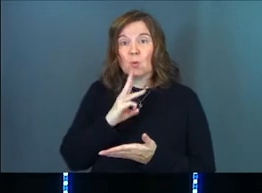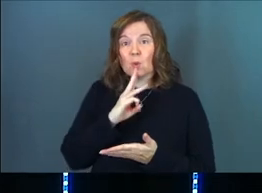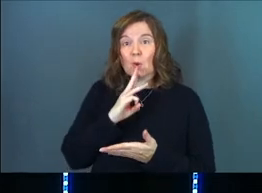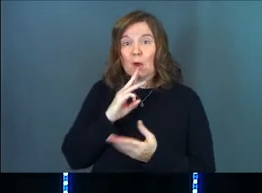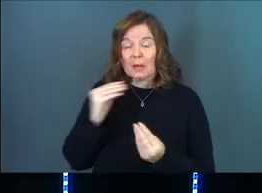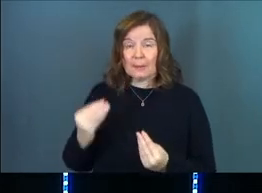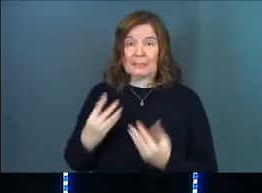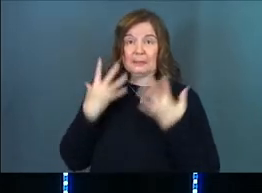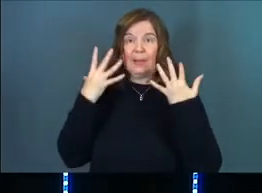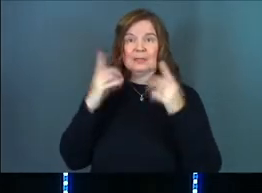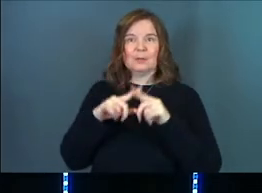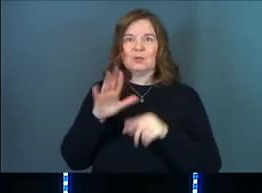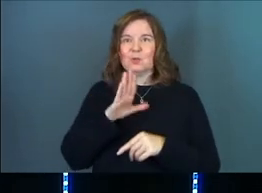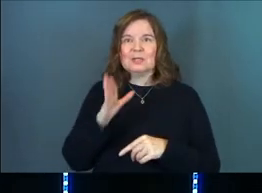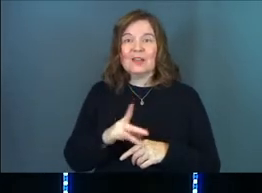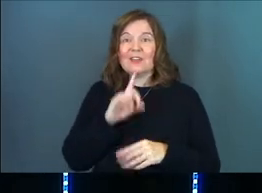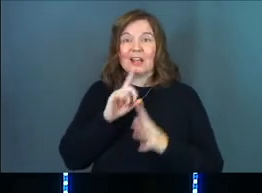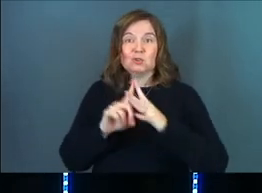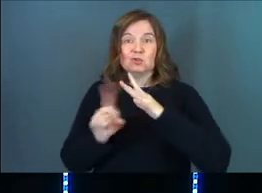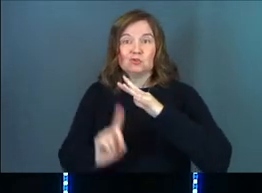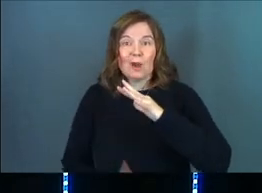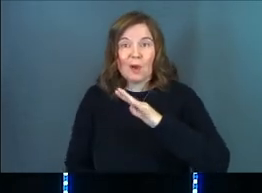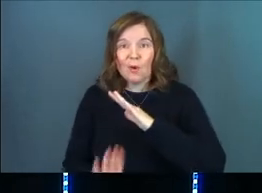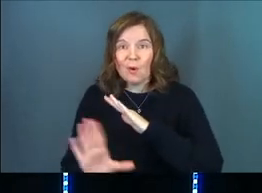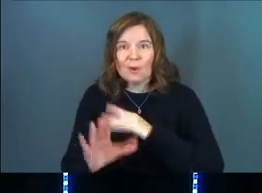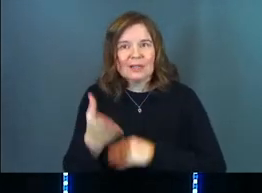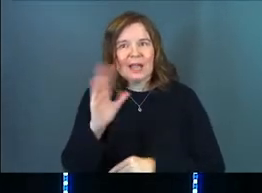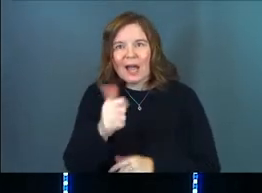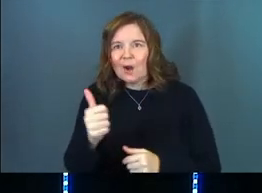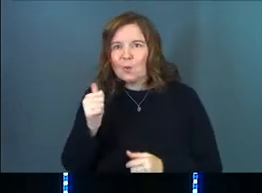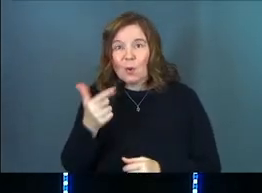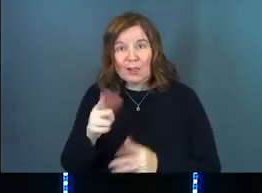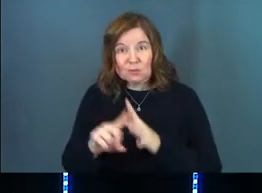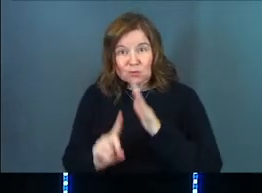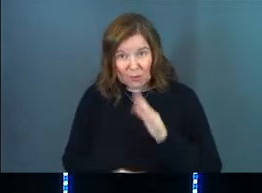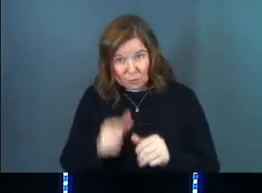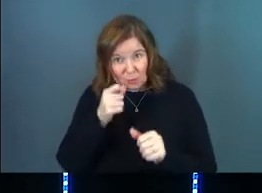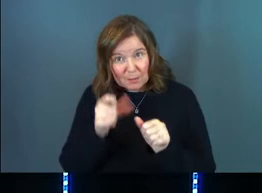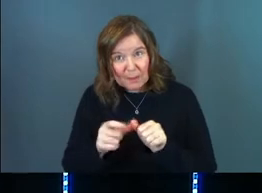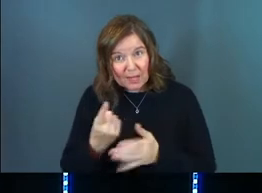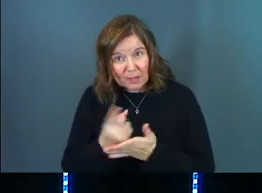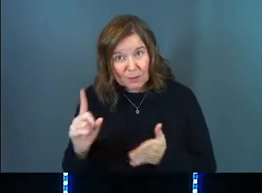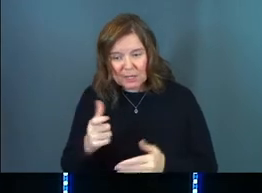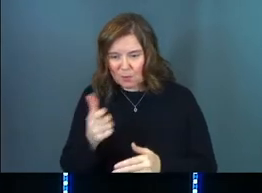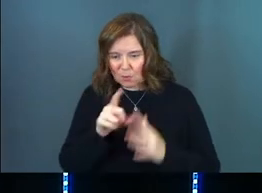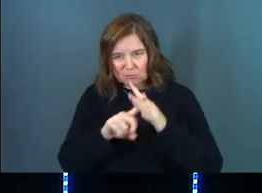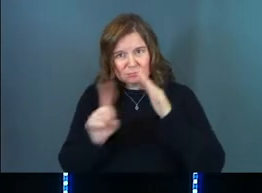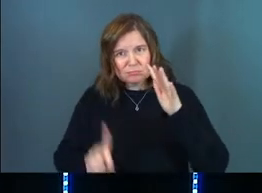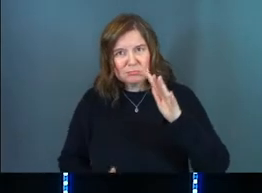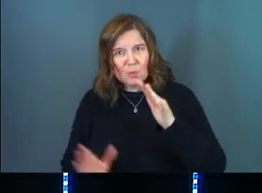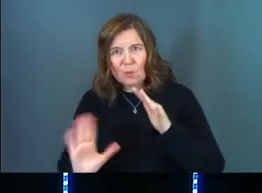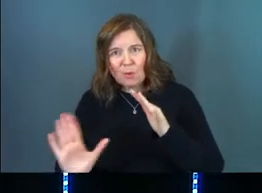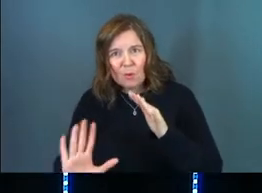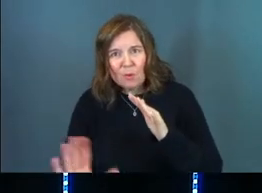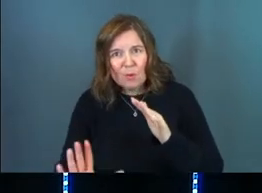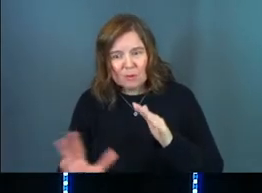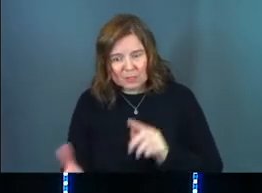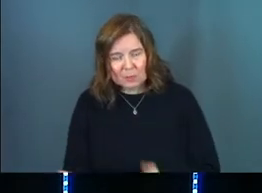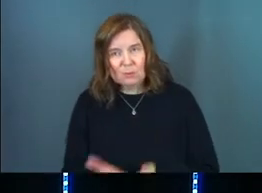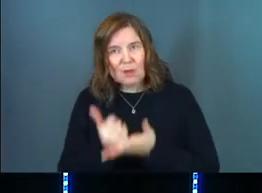may splash on you, but you'll never actually drown. God won't let you sink. Do you remember that last week? God won't let you sink.